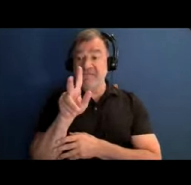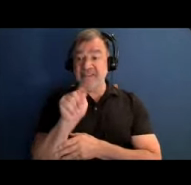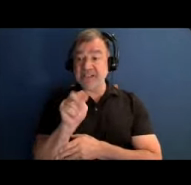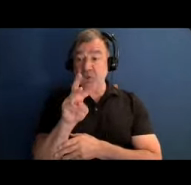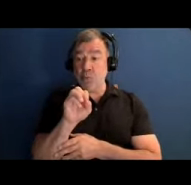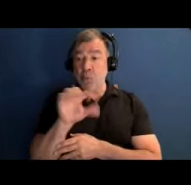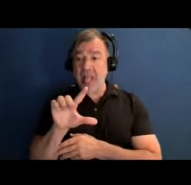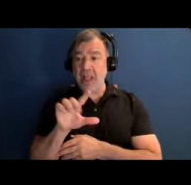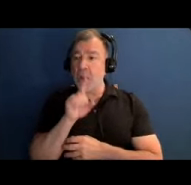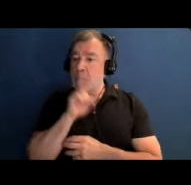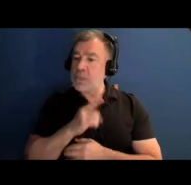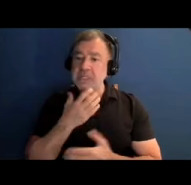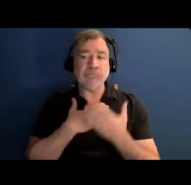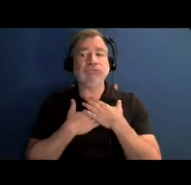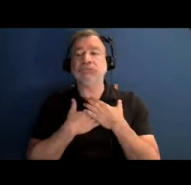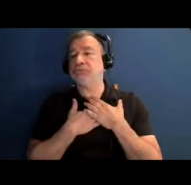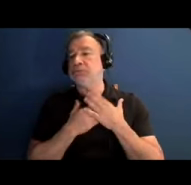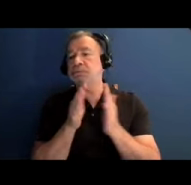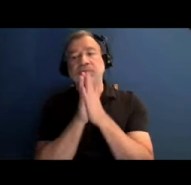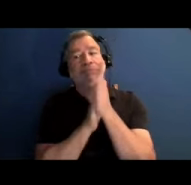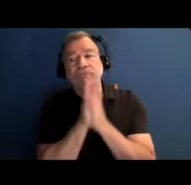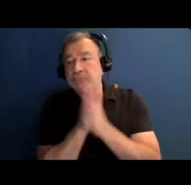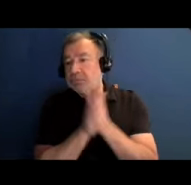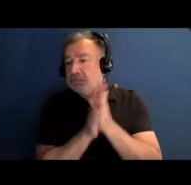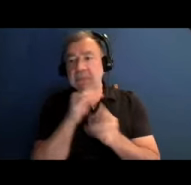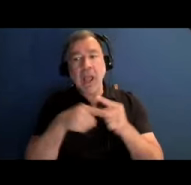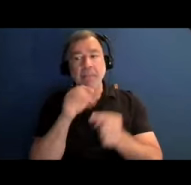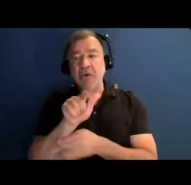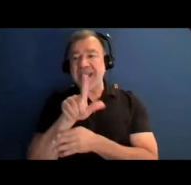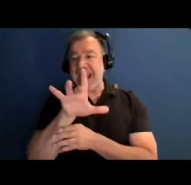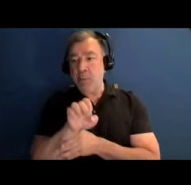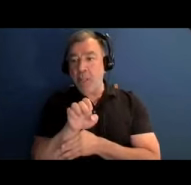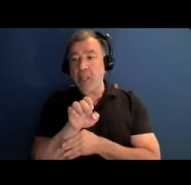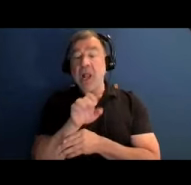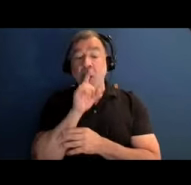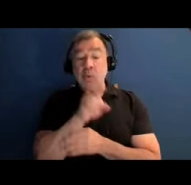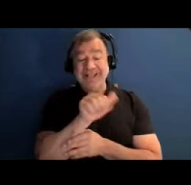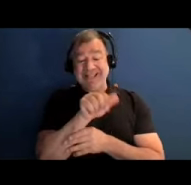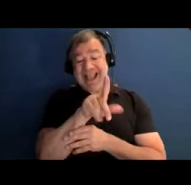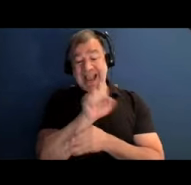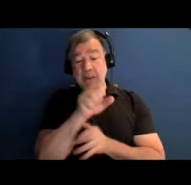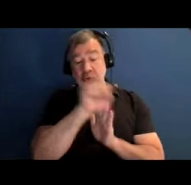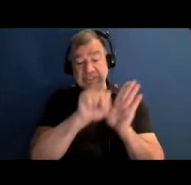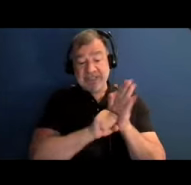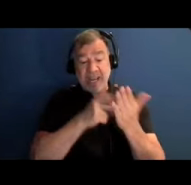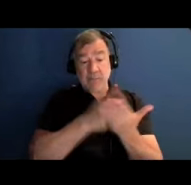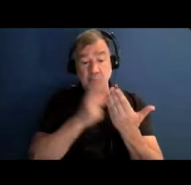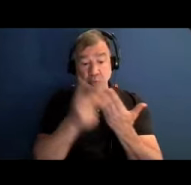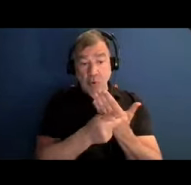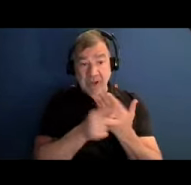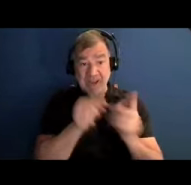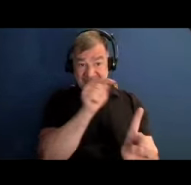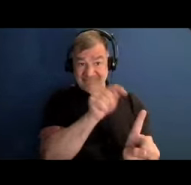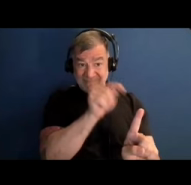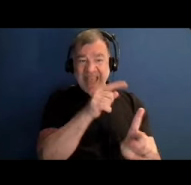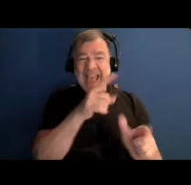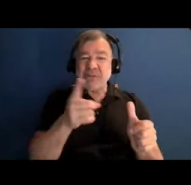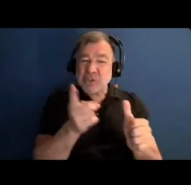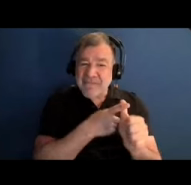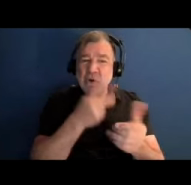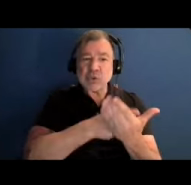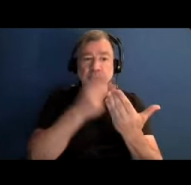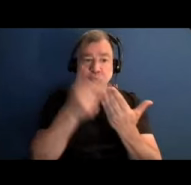about ABLE. In fact, an ABLE state program was the very first program that we built on our